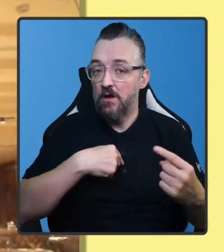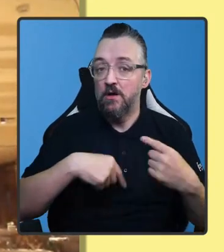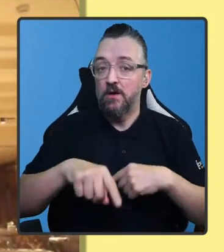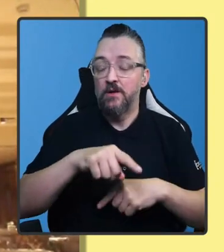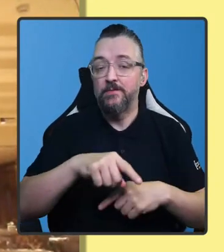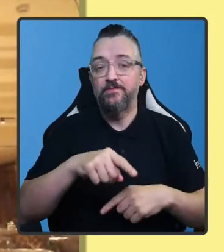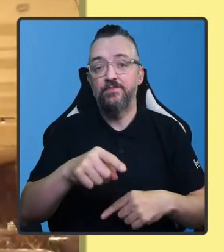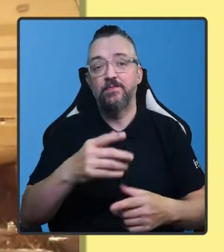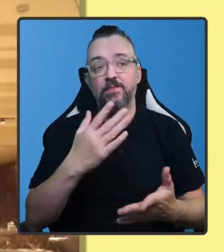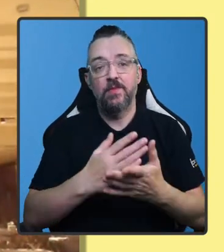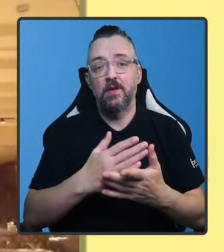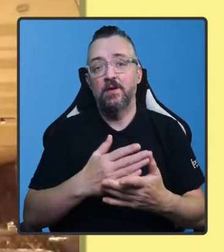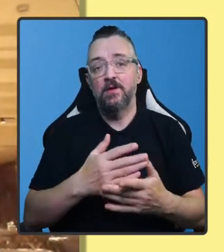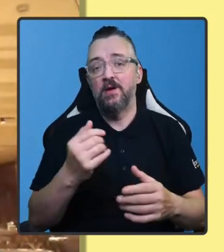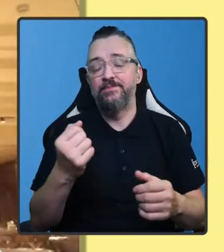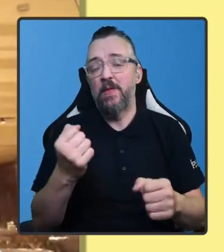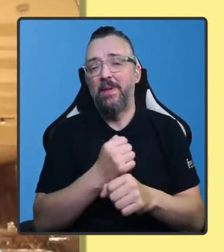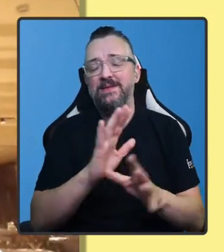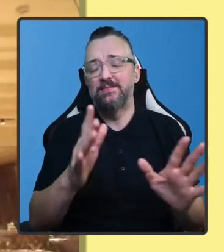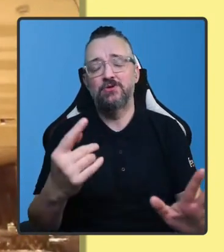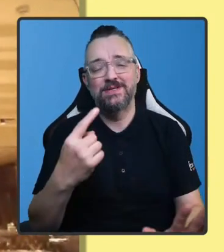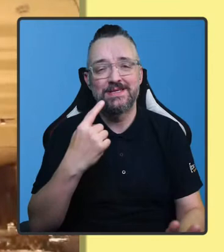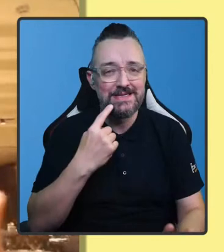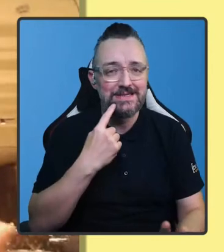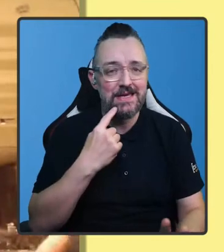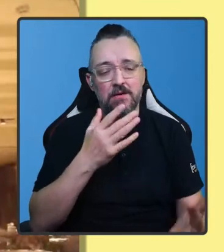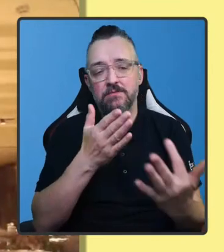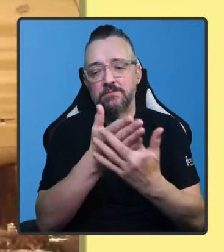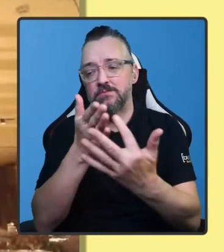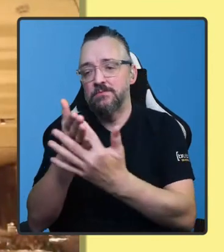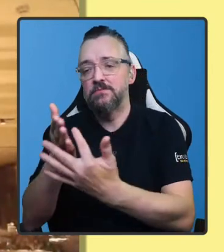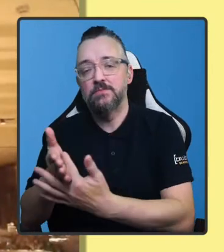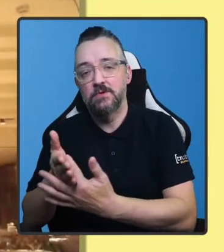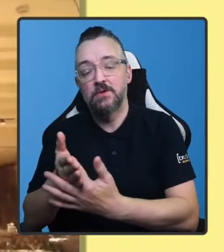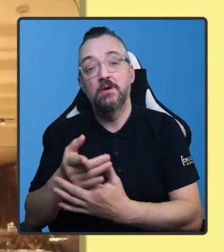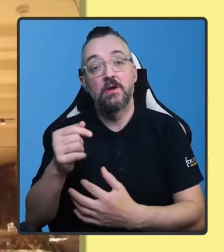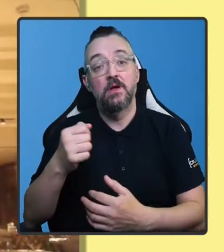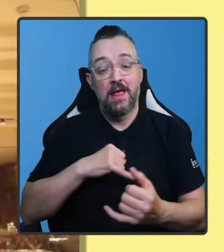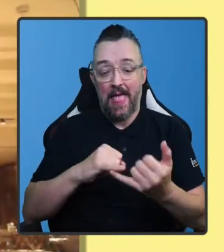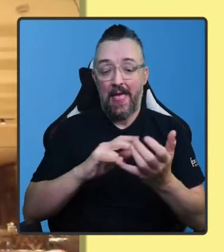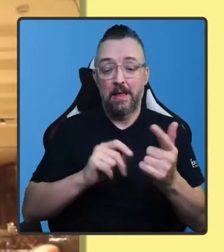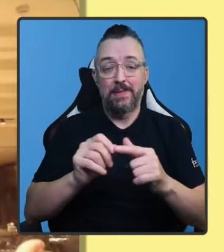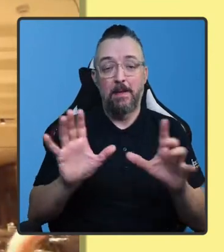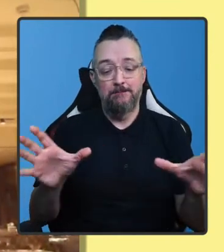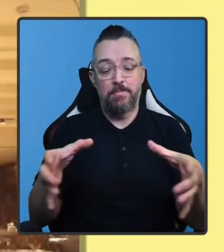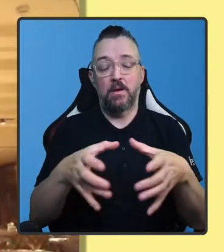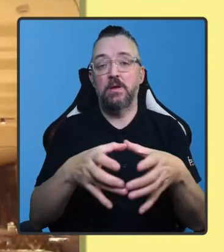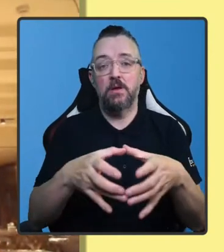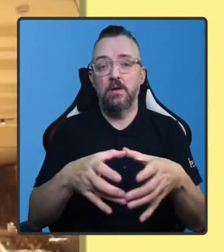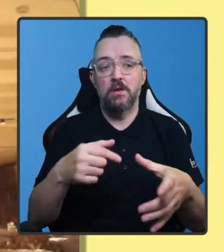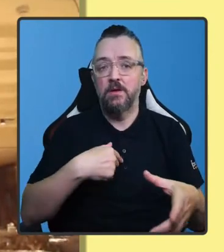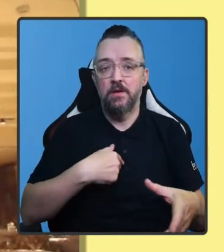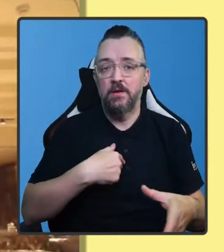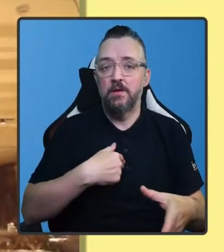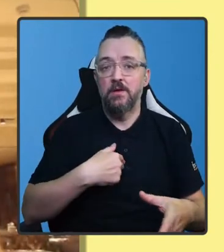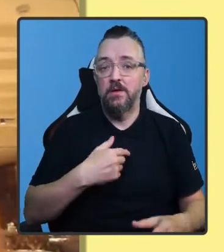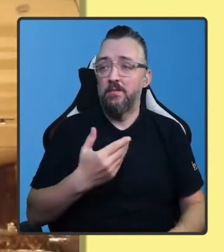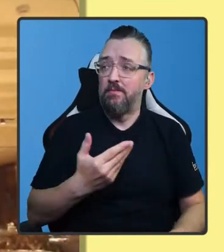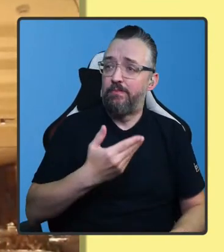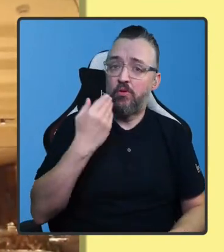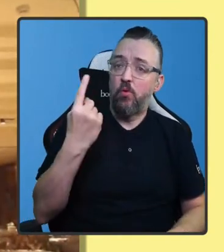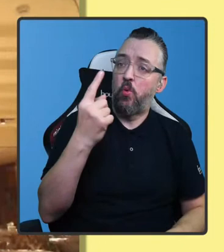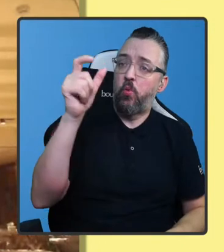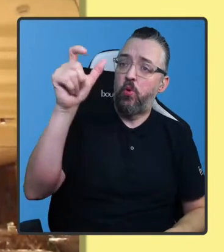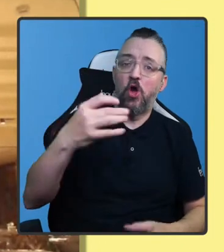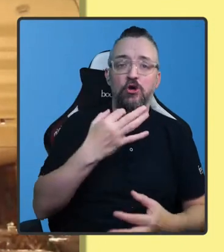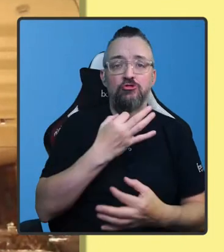it makes things 10 times easier. It can be that a party as big as the SNP, we don't have someone that is the representative, that is